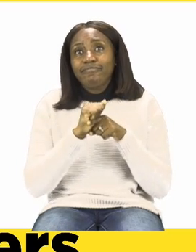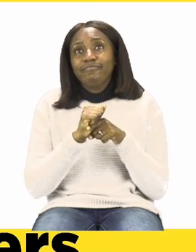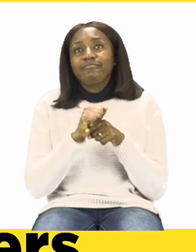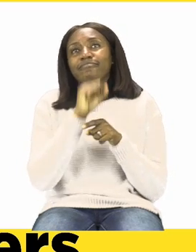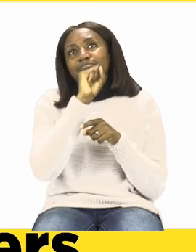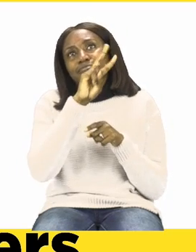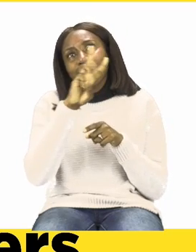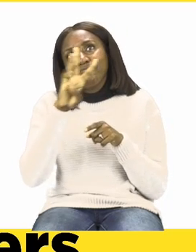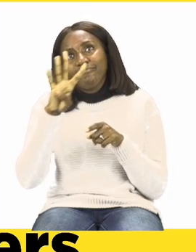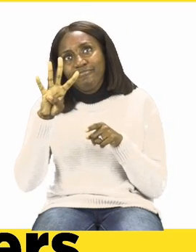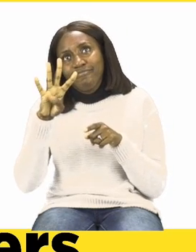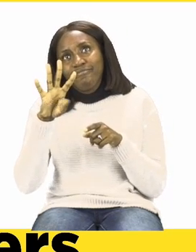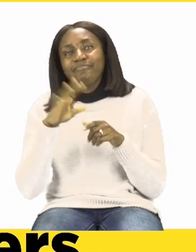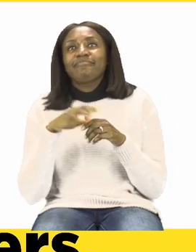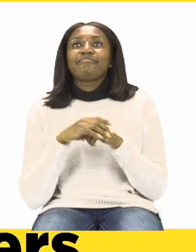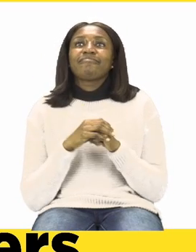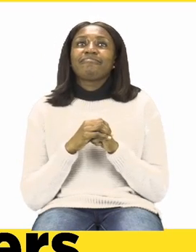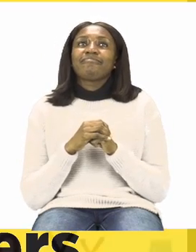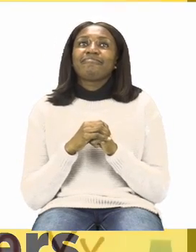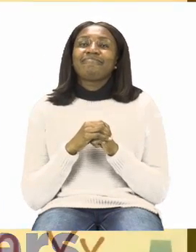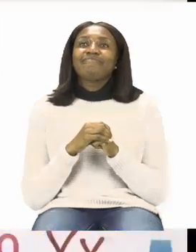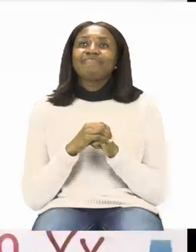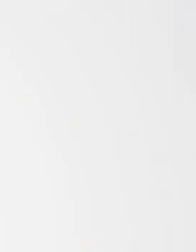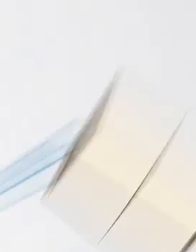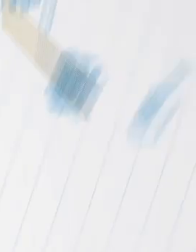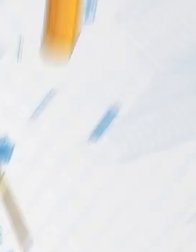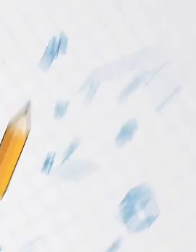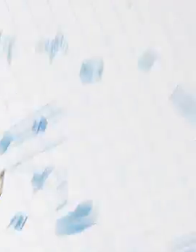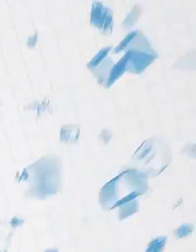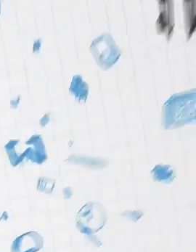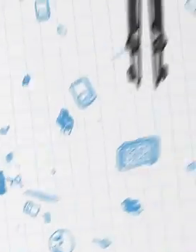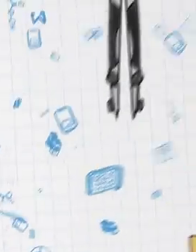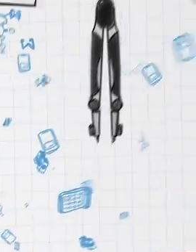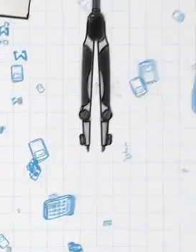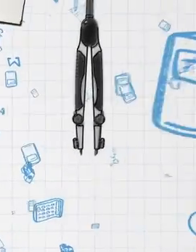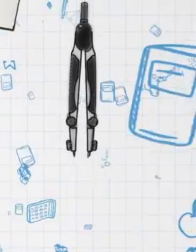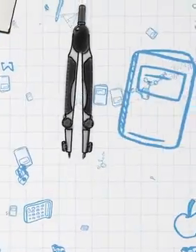tracing, and counting.